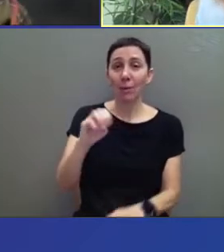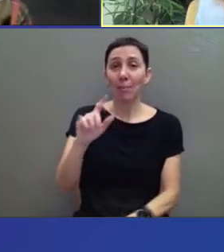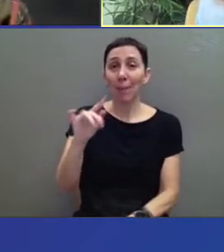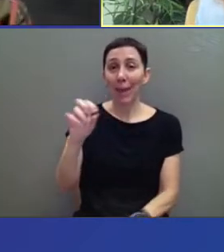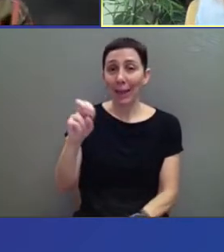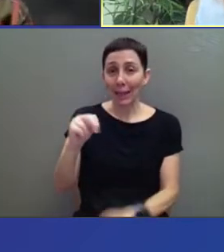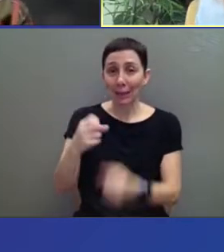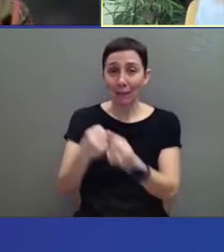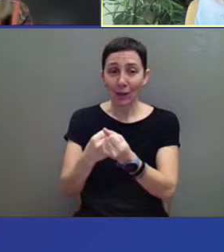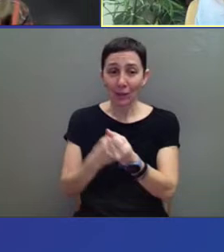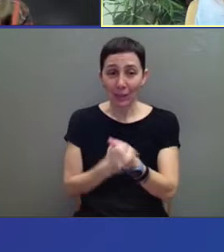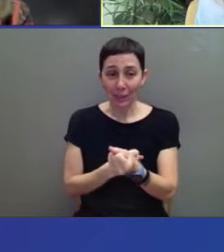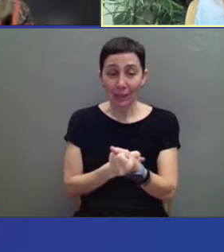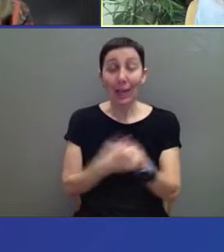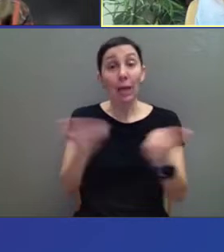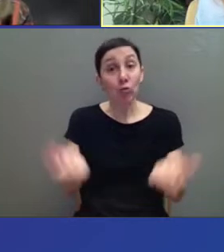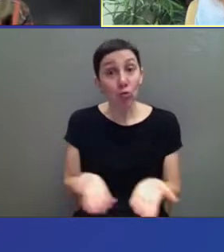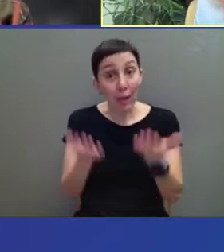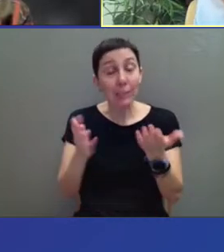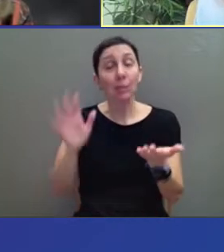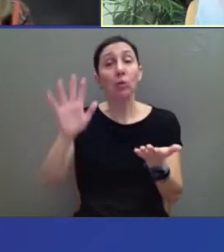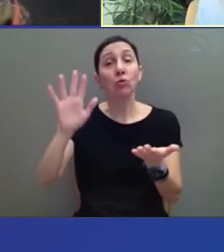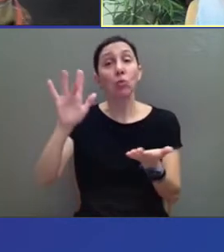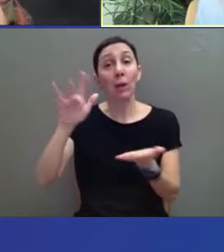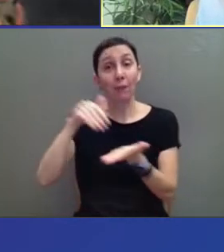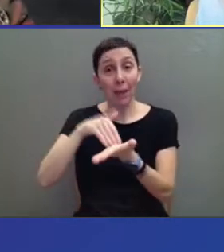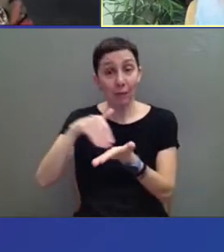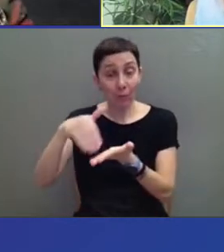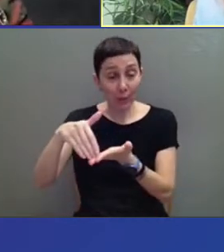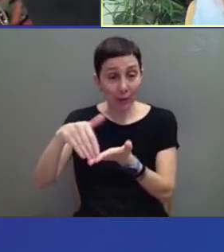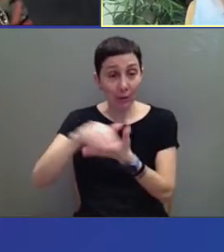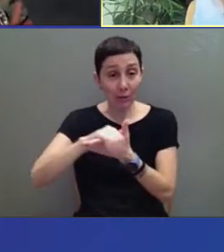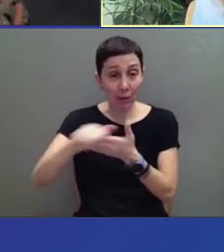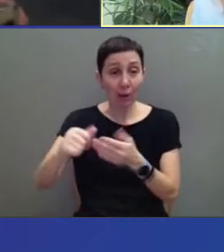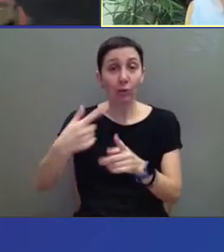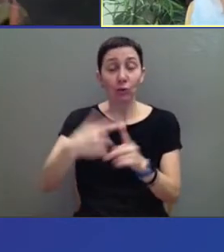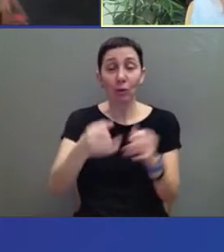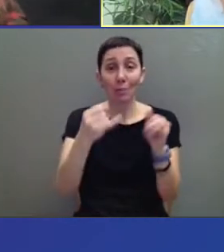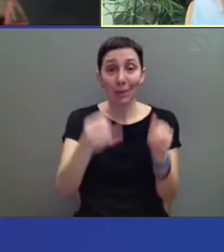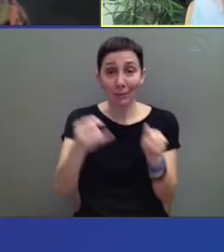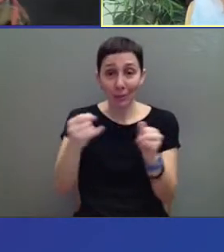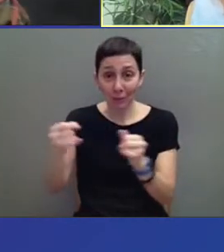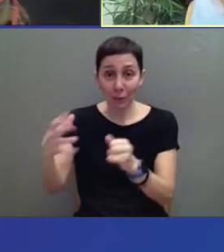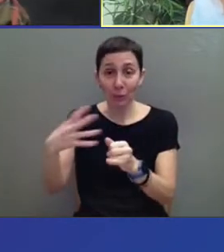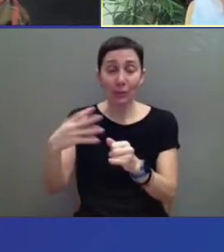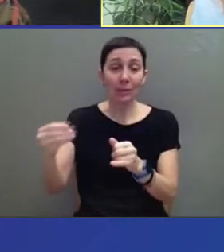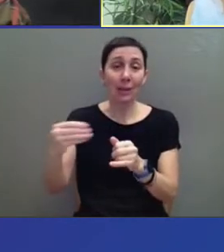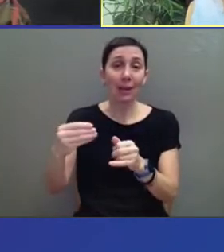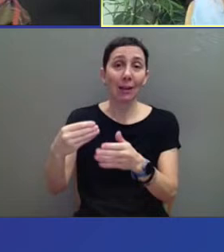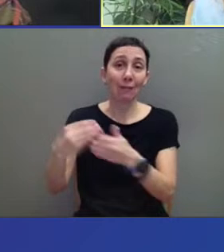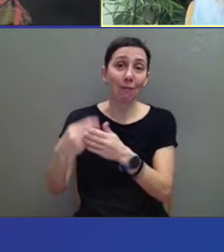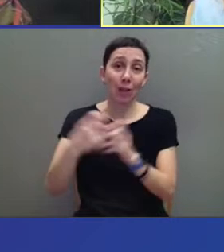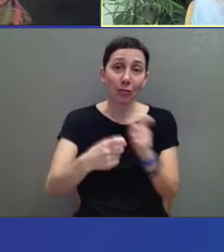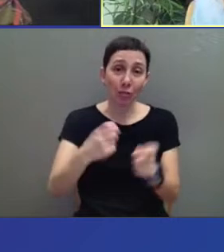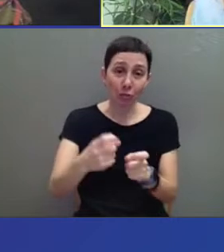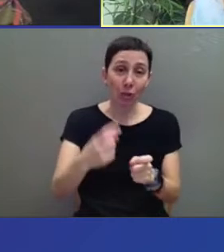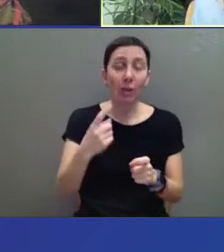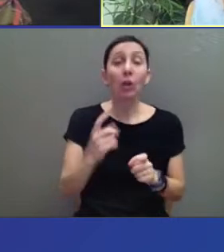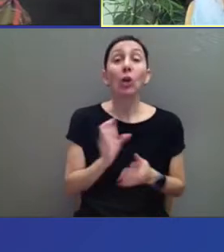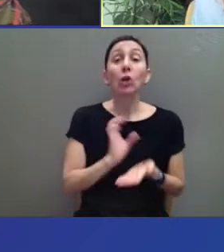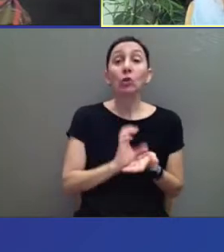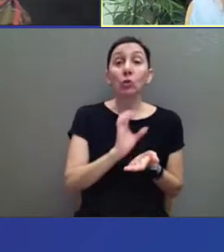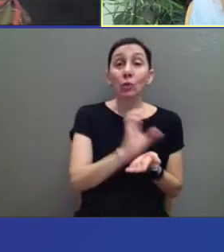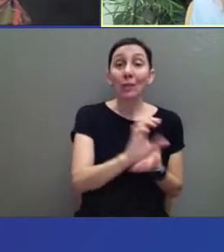total raised about $25 million from hundreds of individuals and funders to make emergency grants of